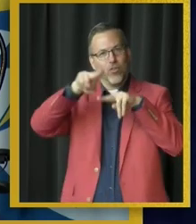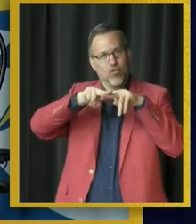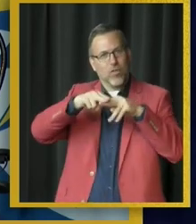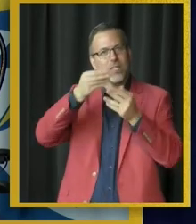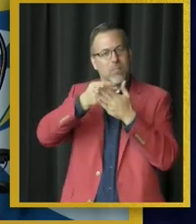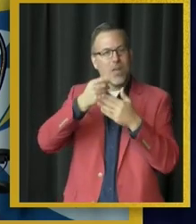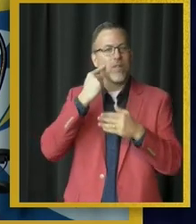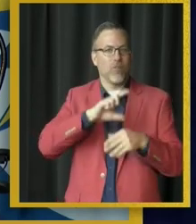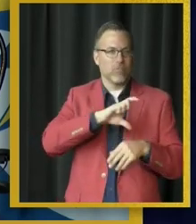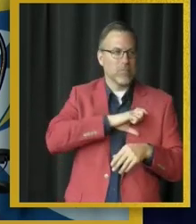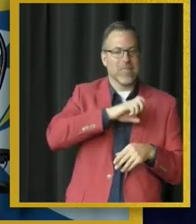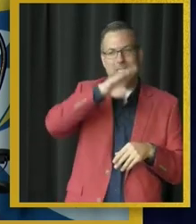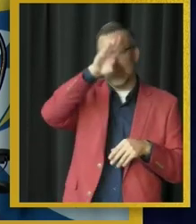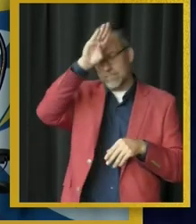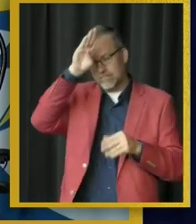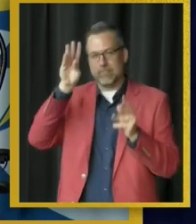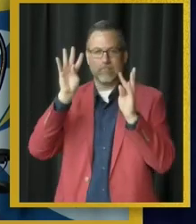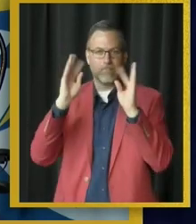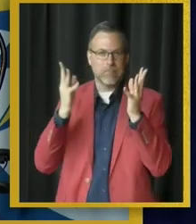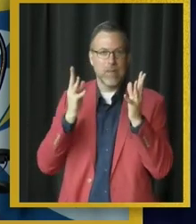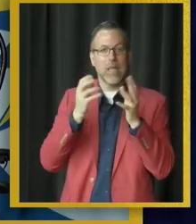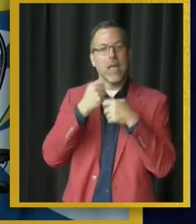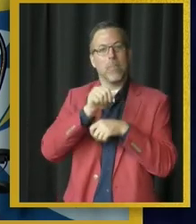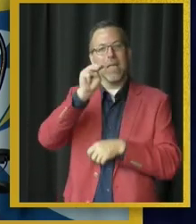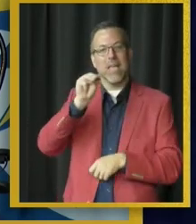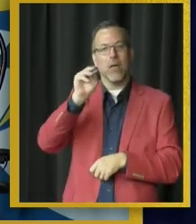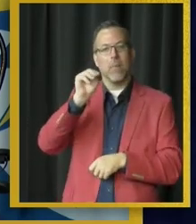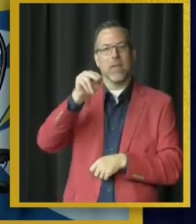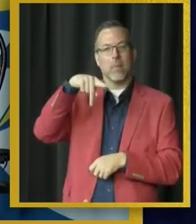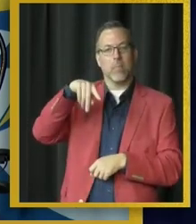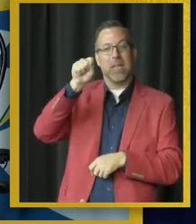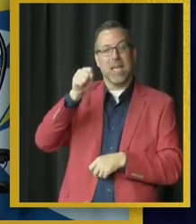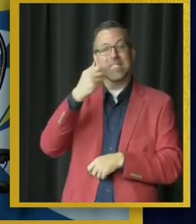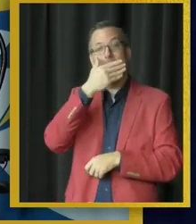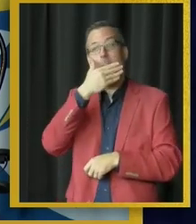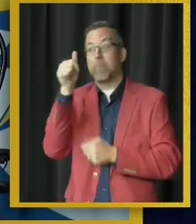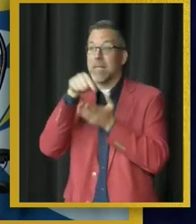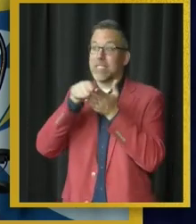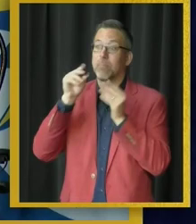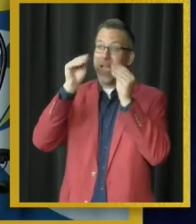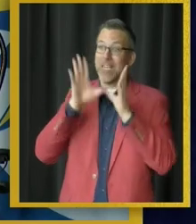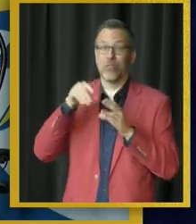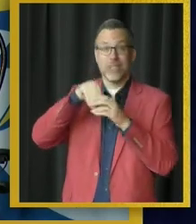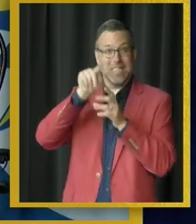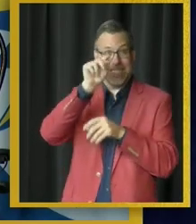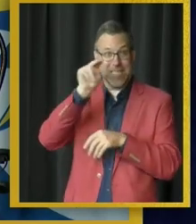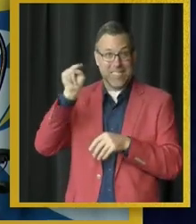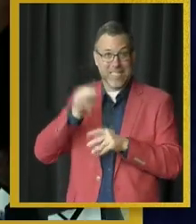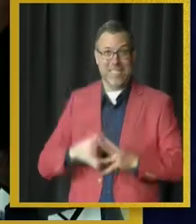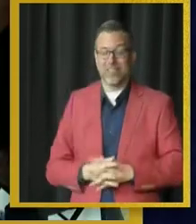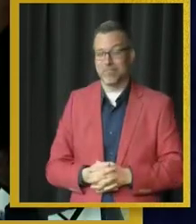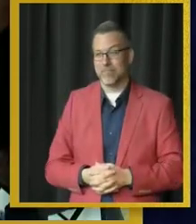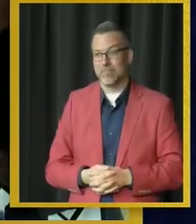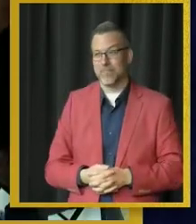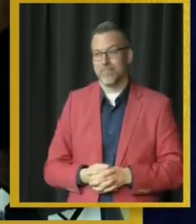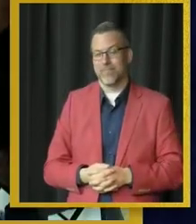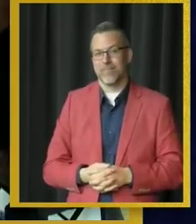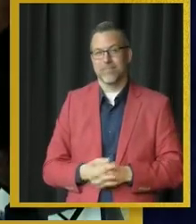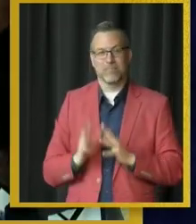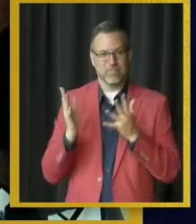first responders and making MNPS teachers the best paid in Tennessee.